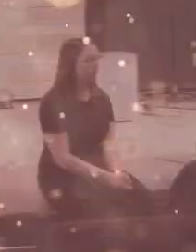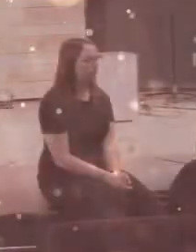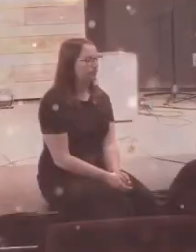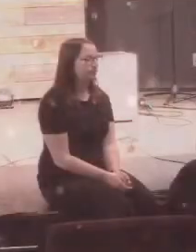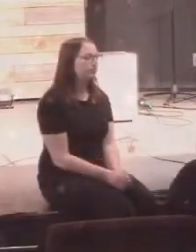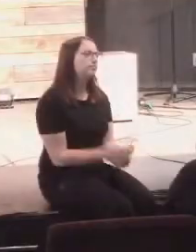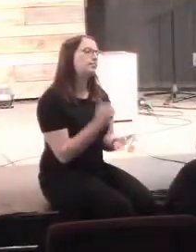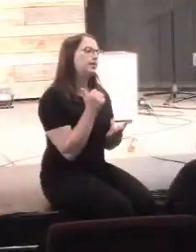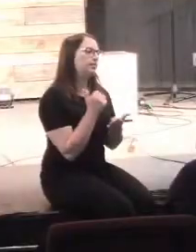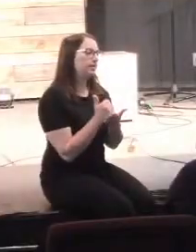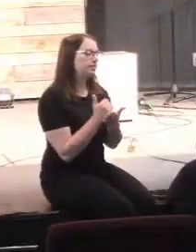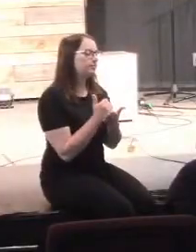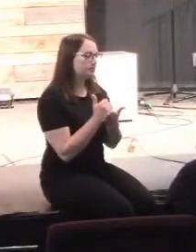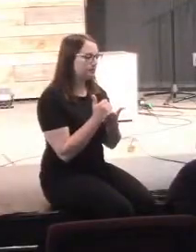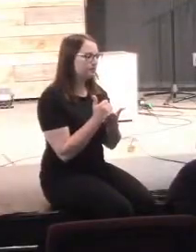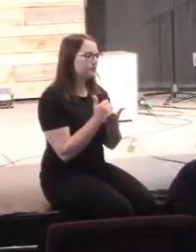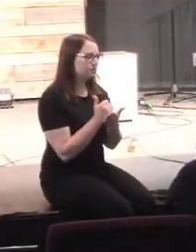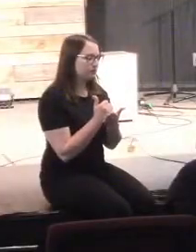Amen.